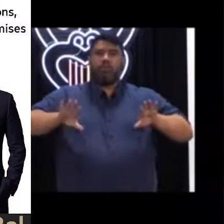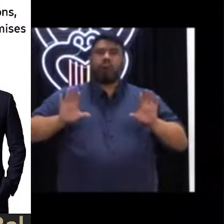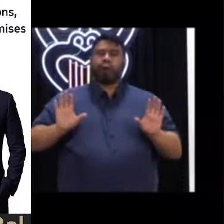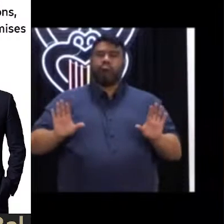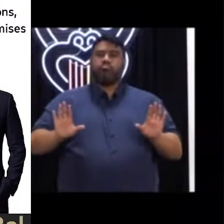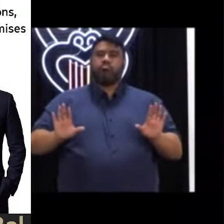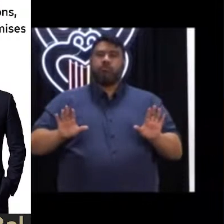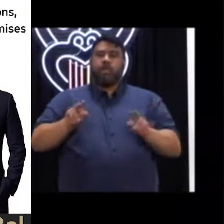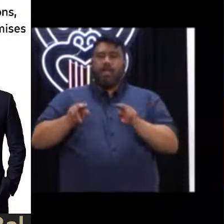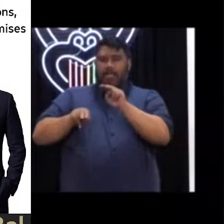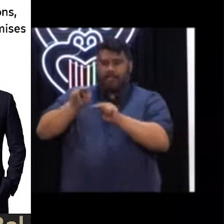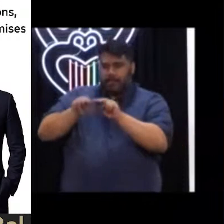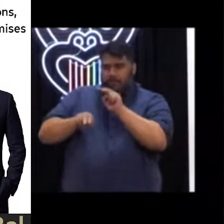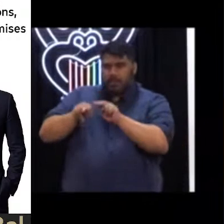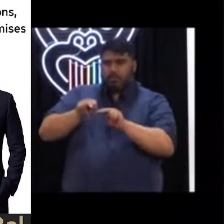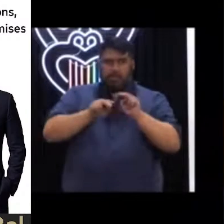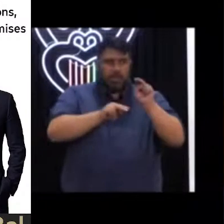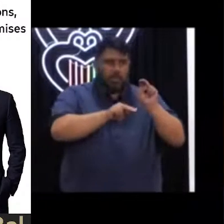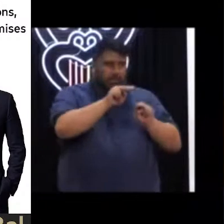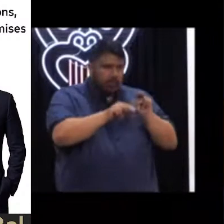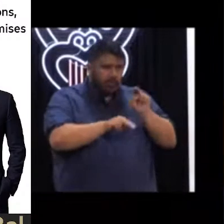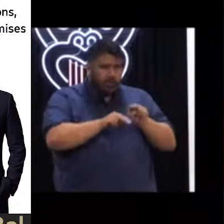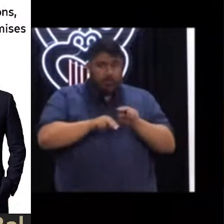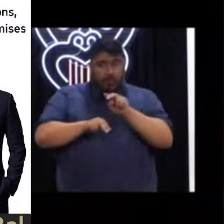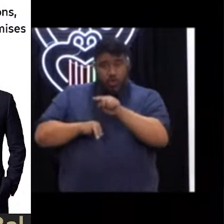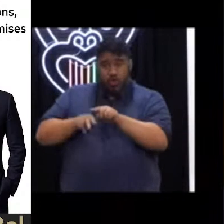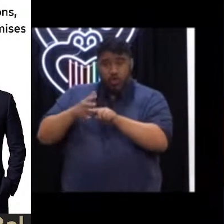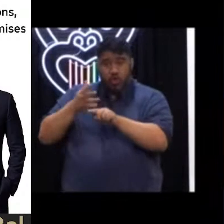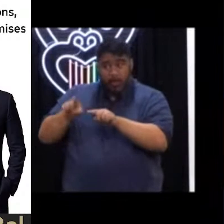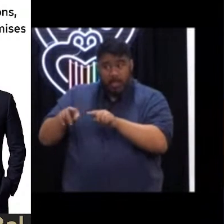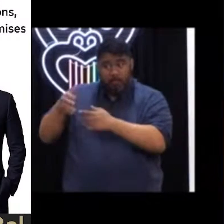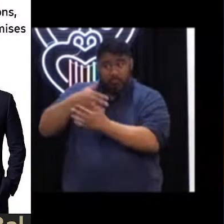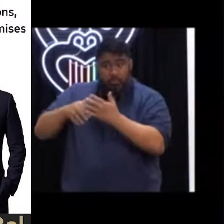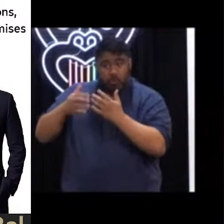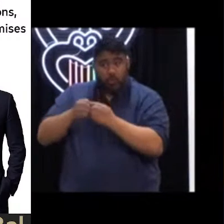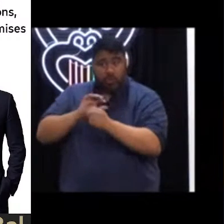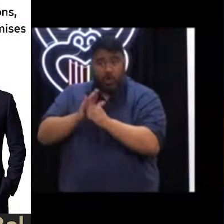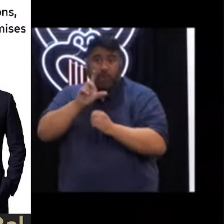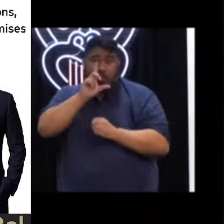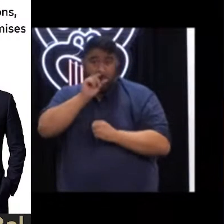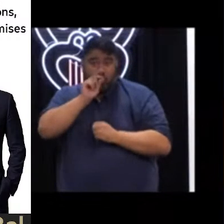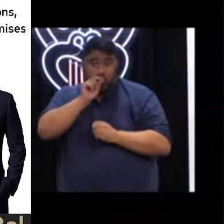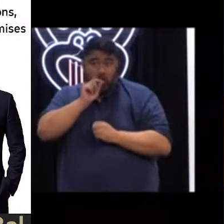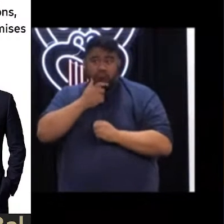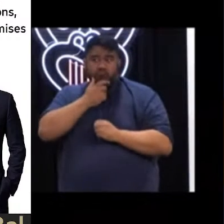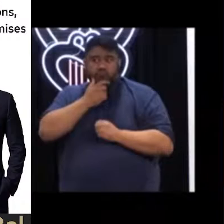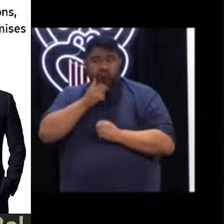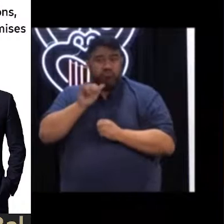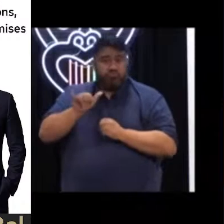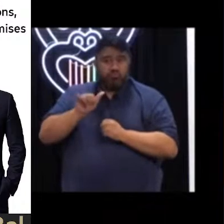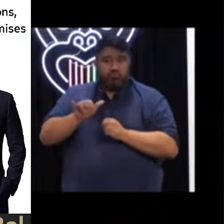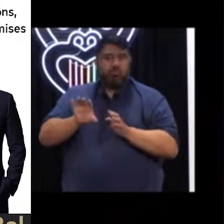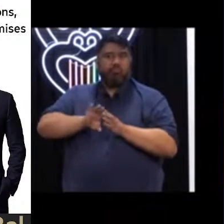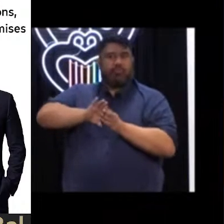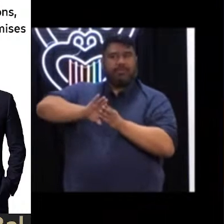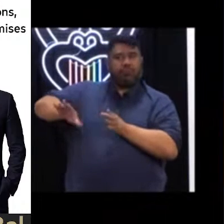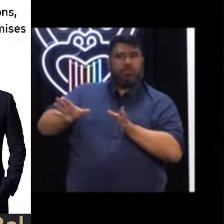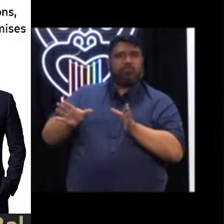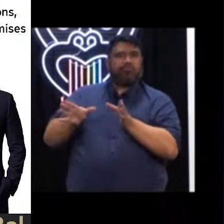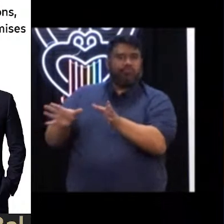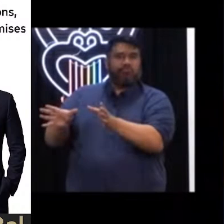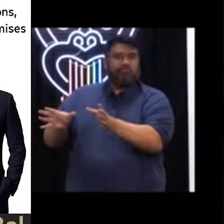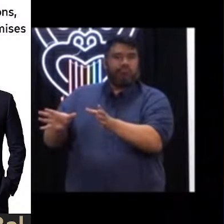carefully assessed to see if there might have been any exposure to COVID-19. If there's any doubt, they are treated as if they could